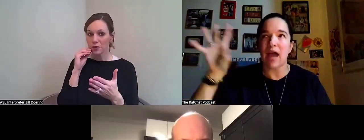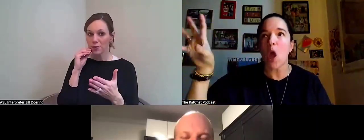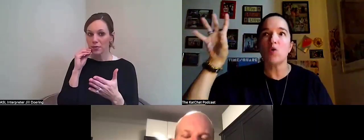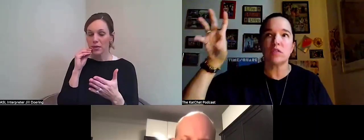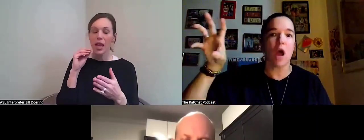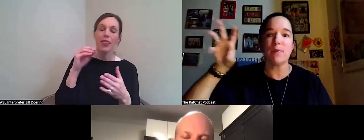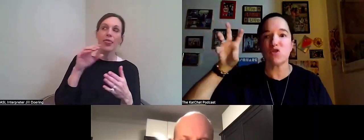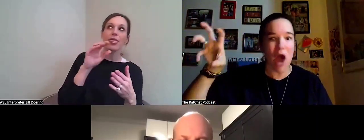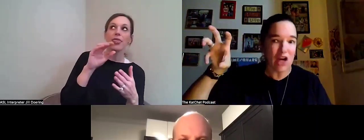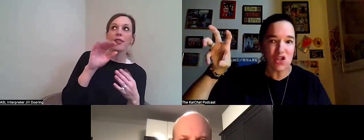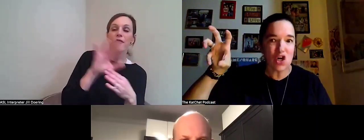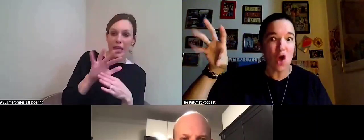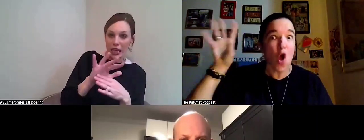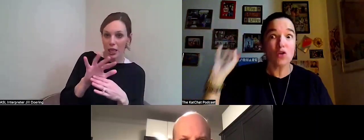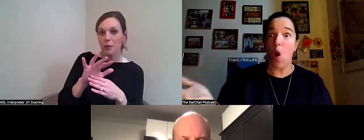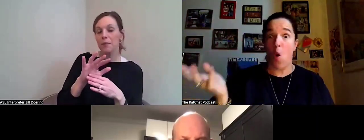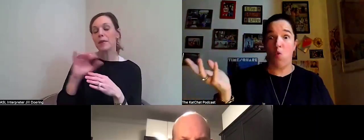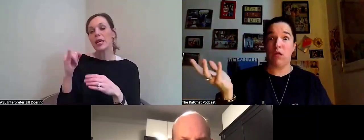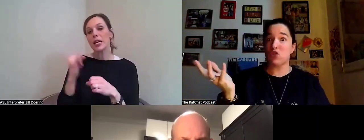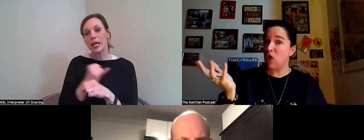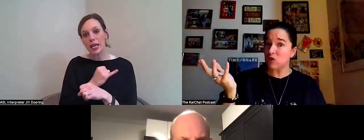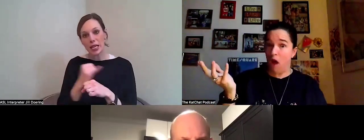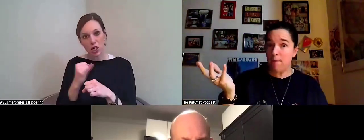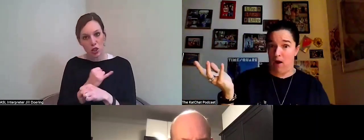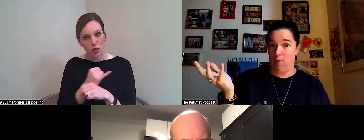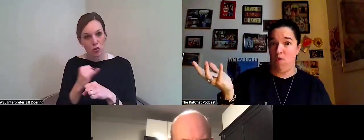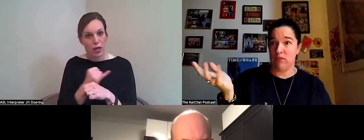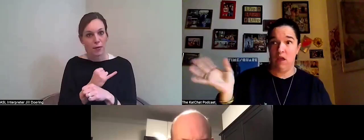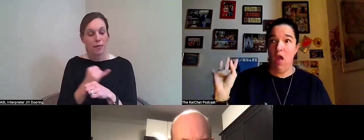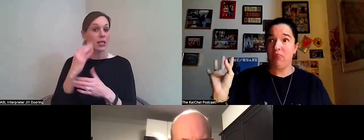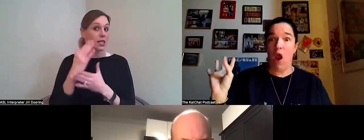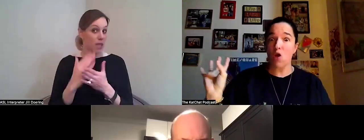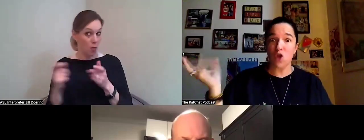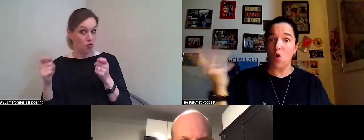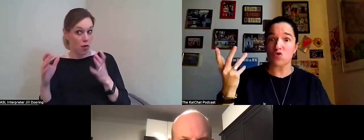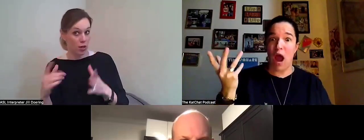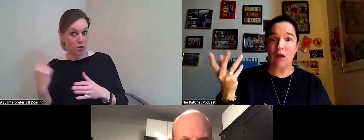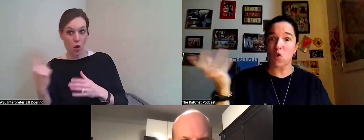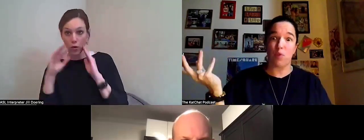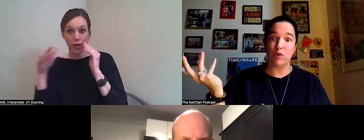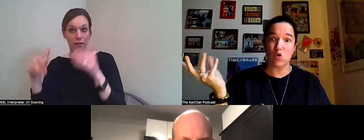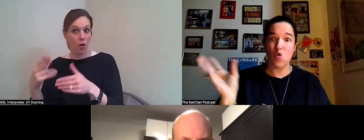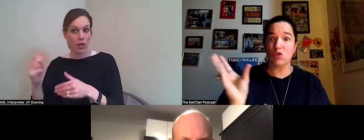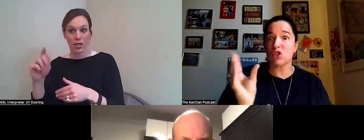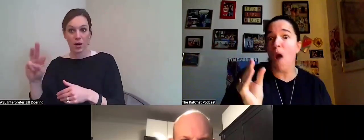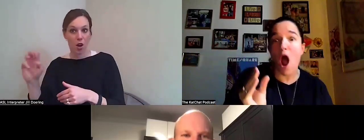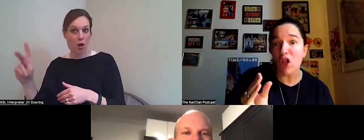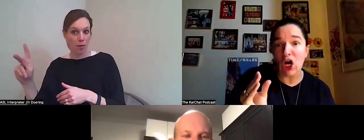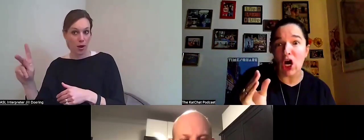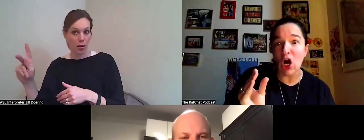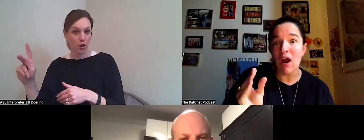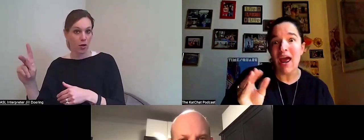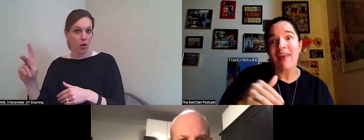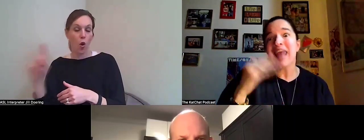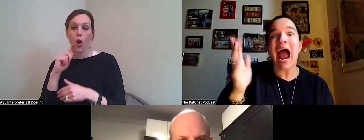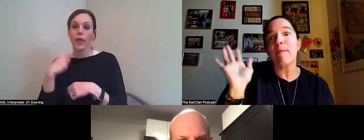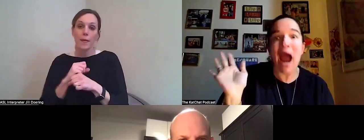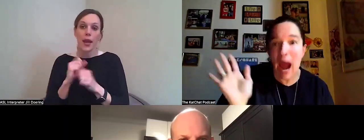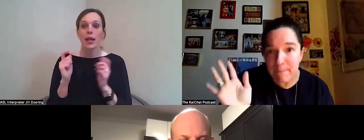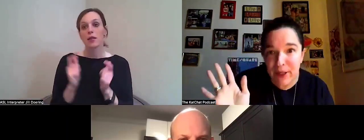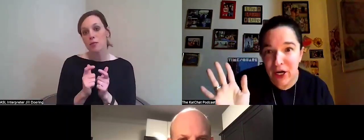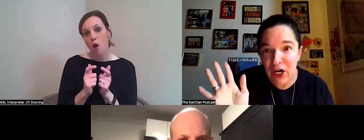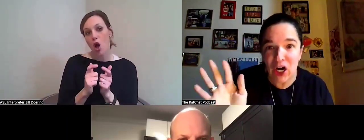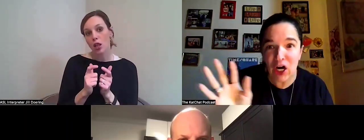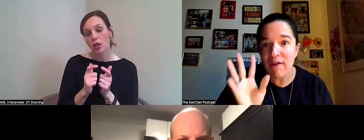industry because I know some directors don't only direct Hallmark movies, they also direct or produce smaller,